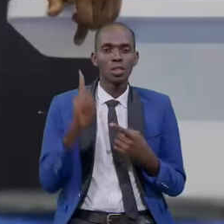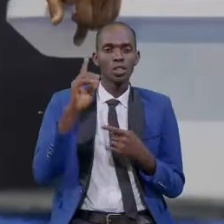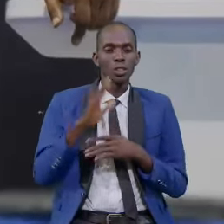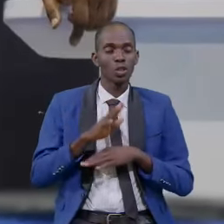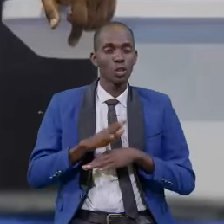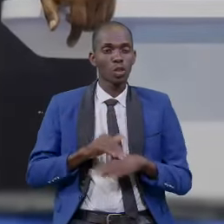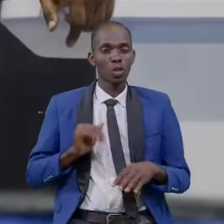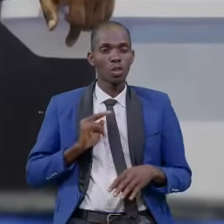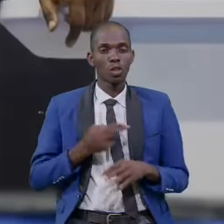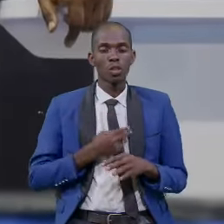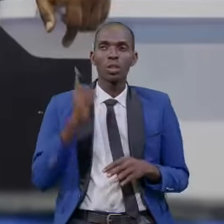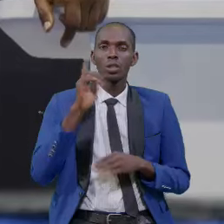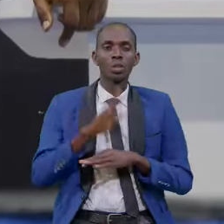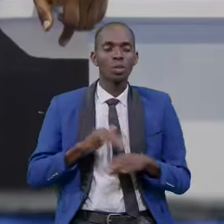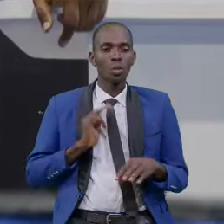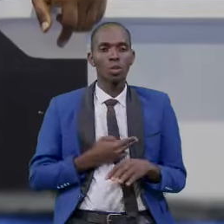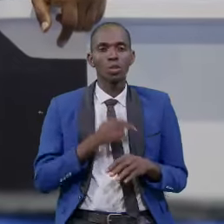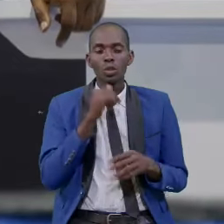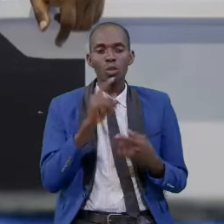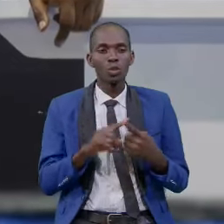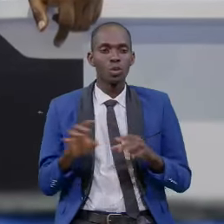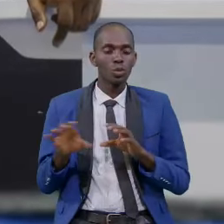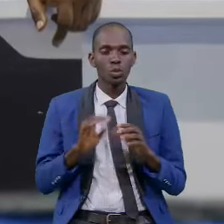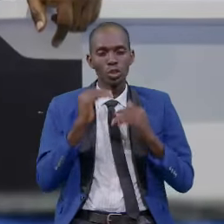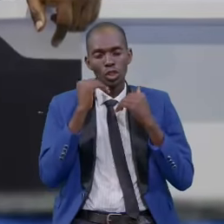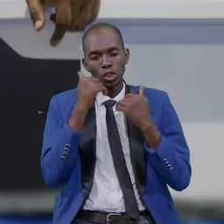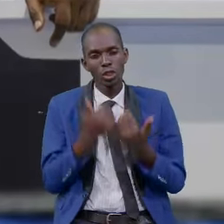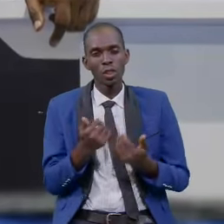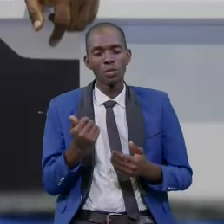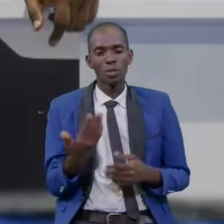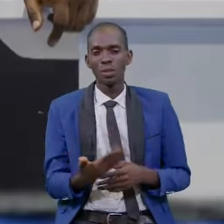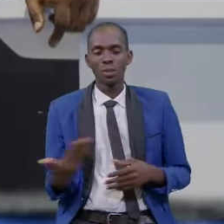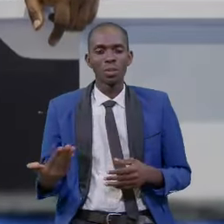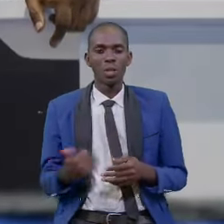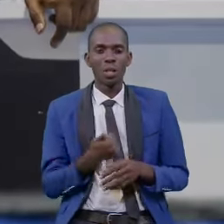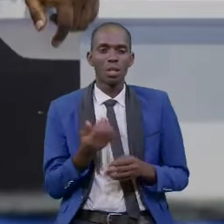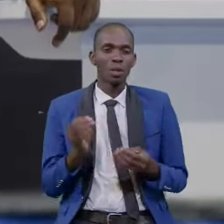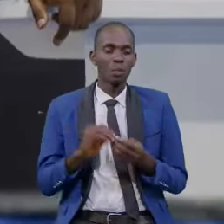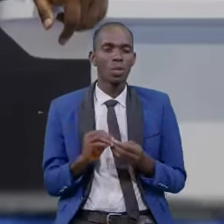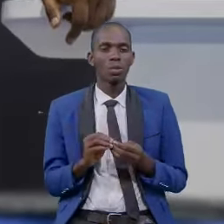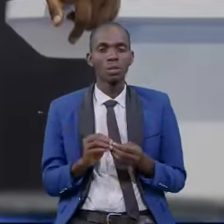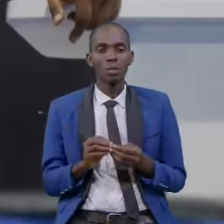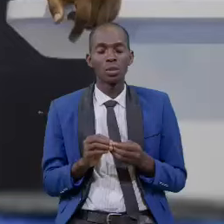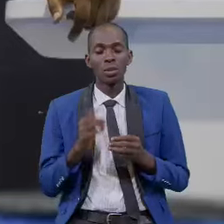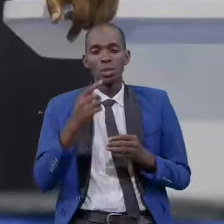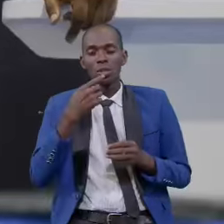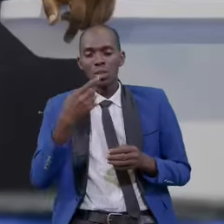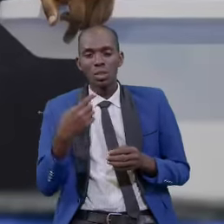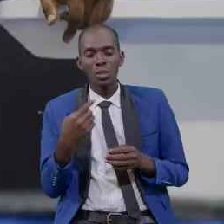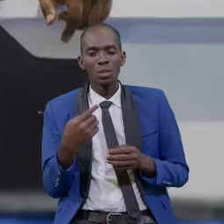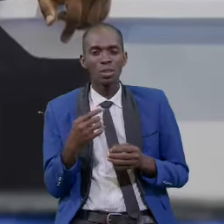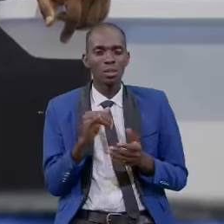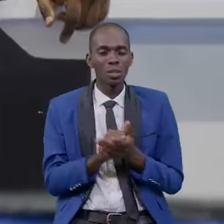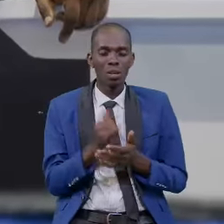disgraceful things anymore, dirty things anymore, speak those defiling